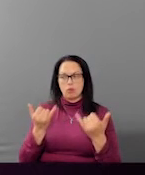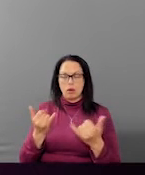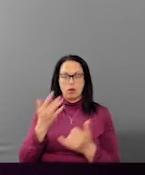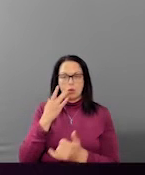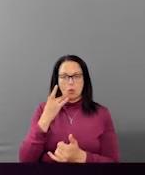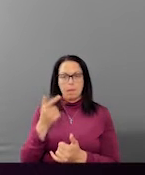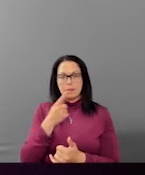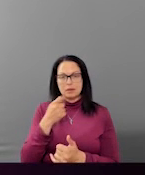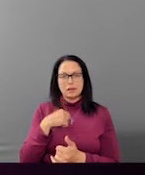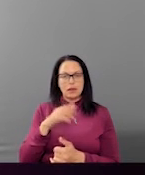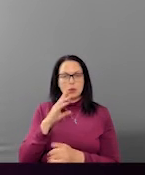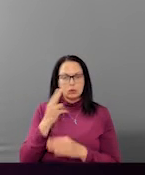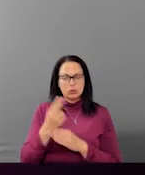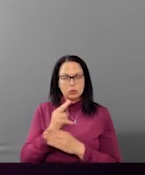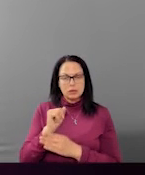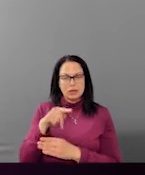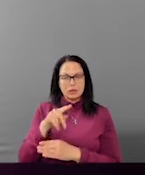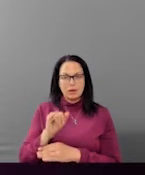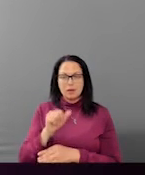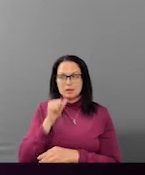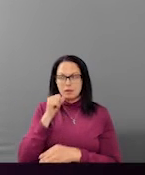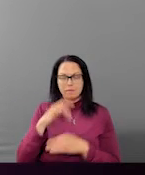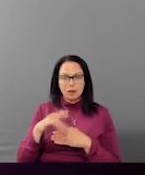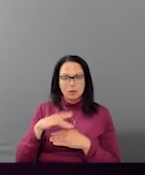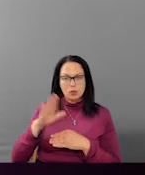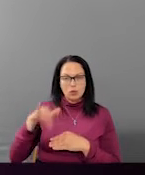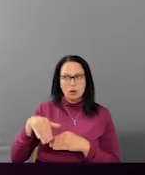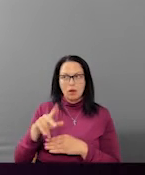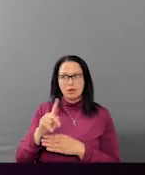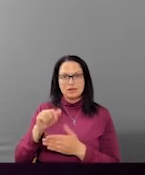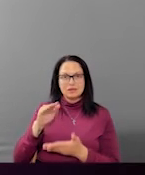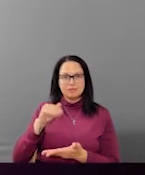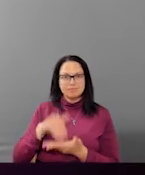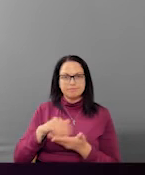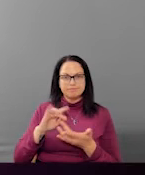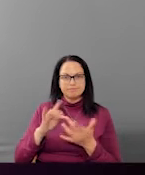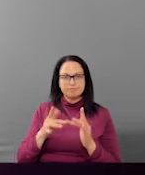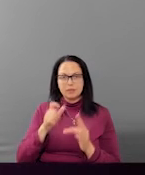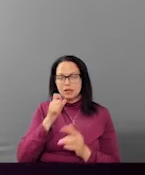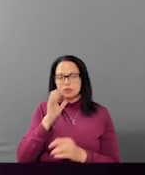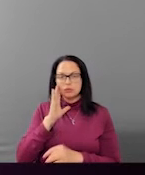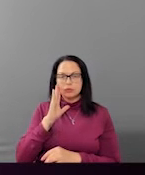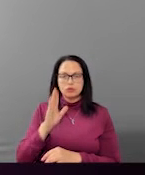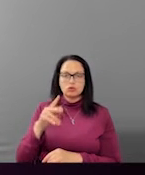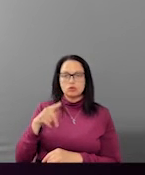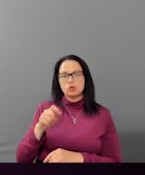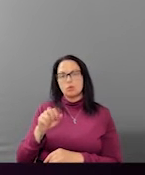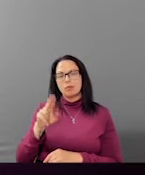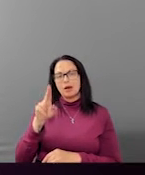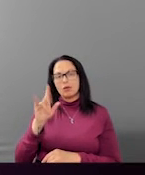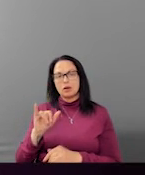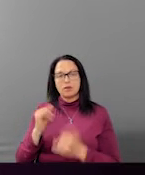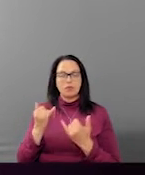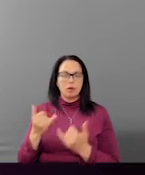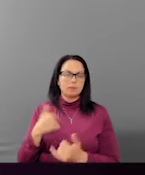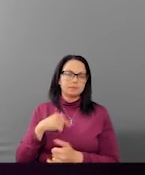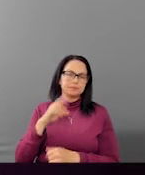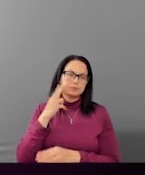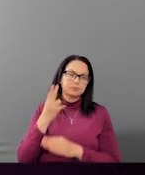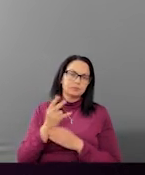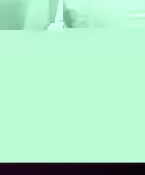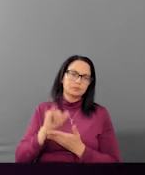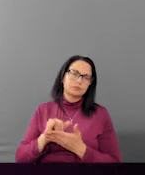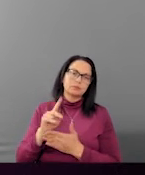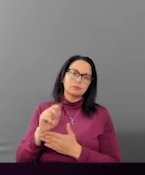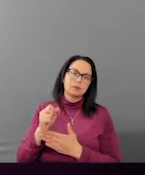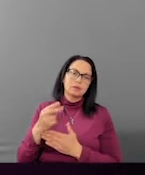an API that isn't available yet on the decentralized network. It hasn't reached feature parity, so just for now, we're going to use this. Head to your dashboard,